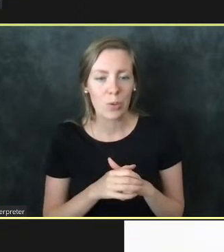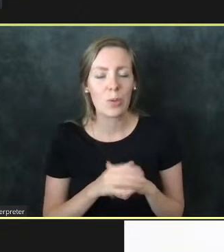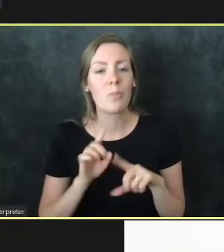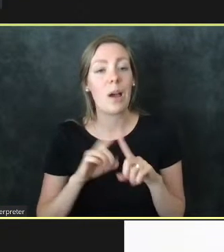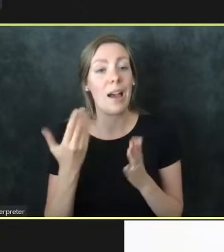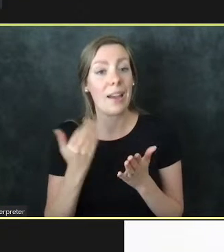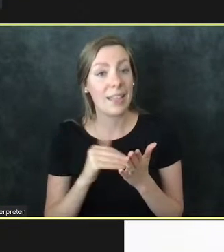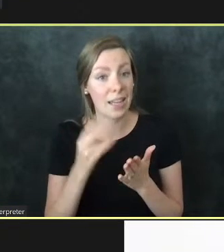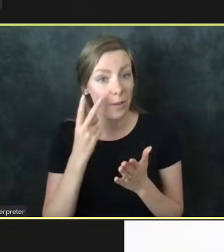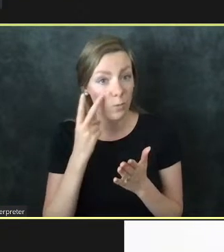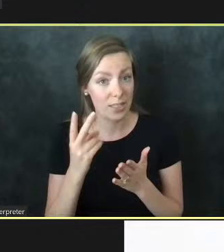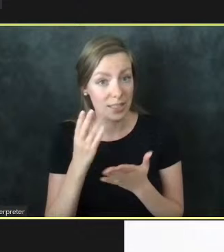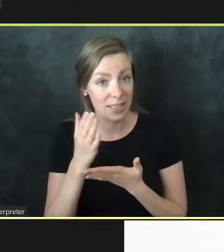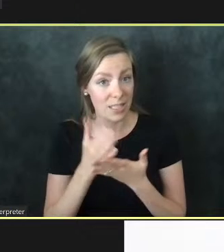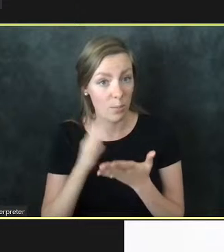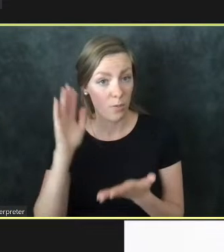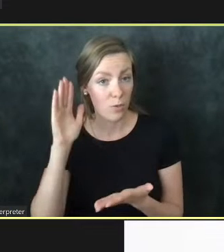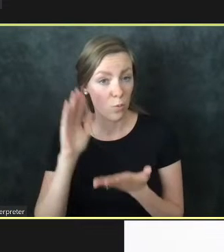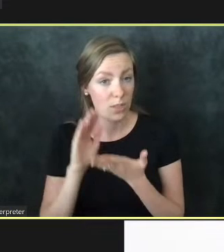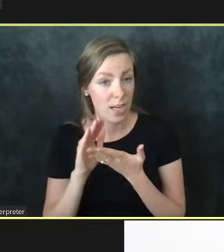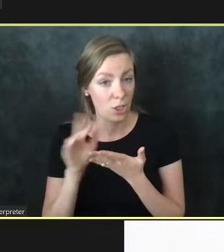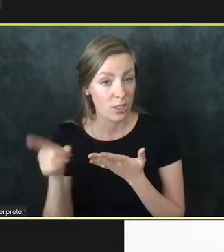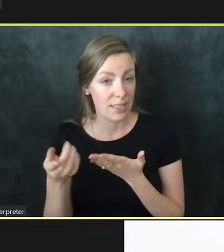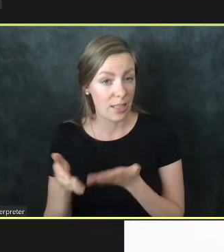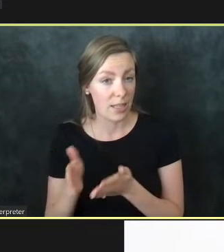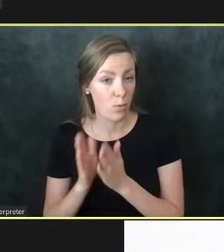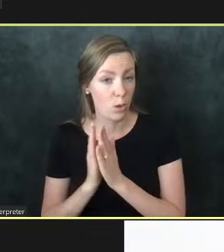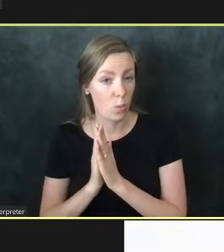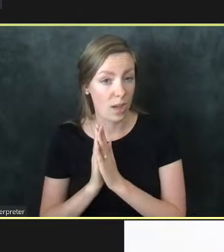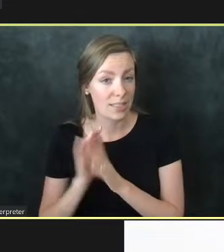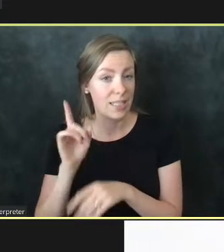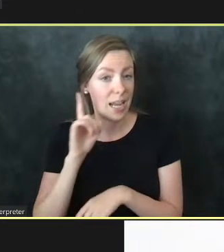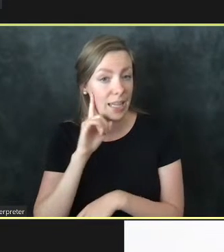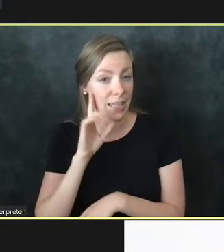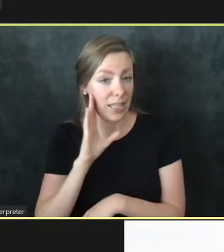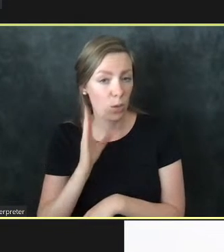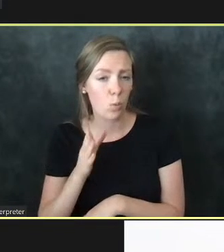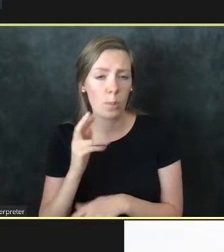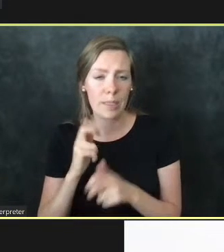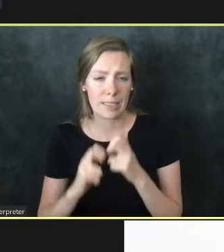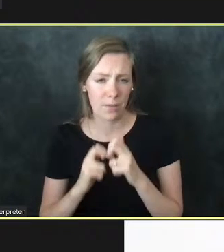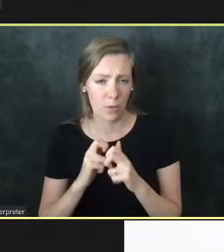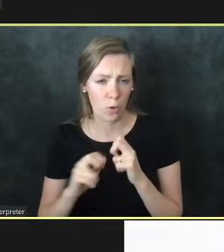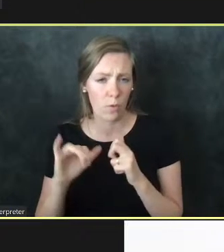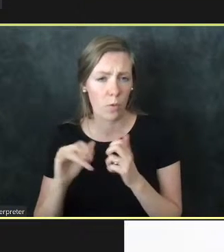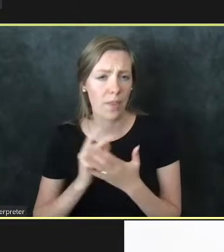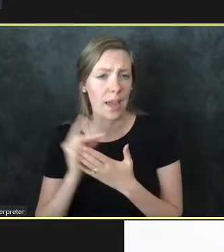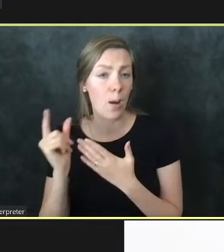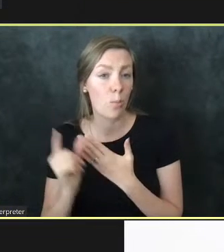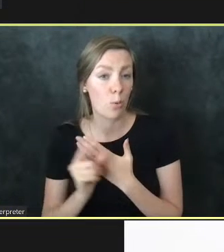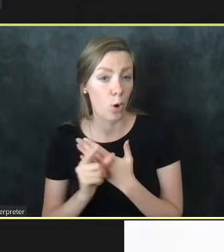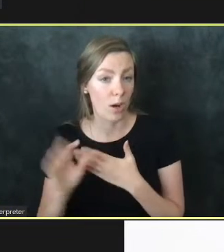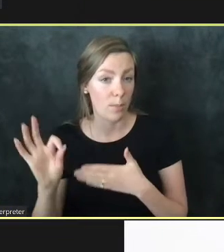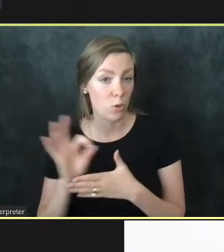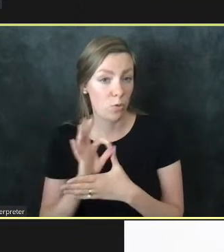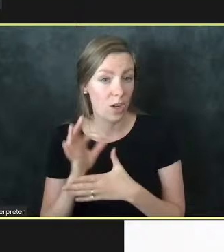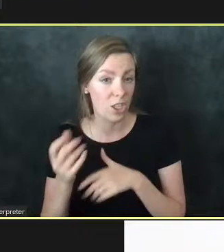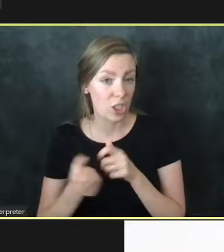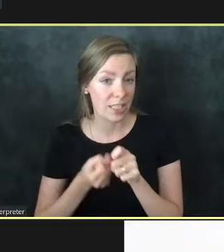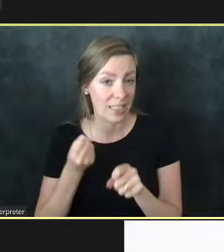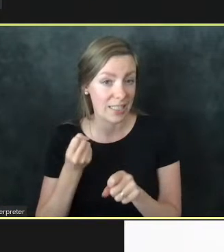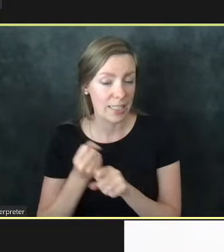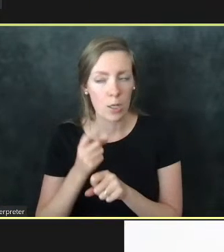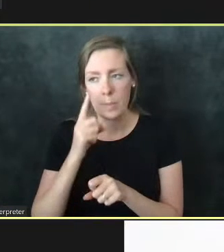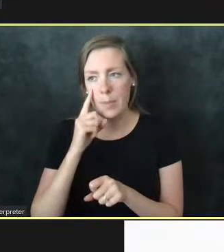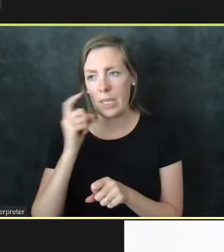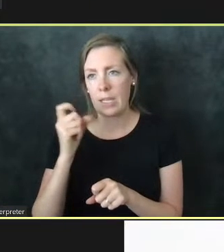we see some of the reductions PG&E's Vamos a requested, tener que ir las reducciones it's very difficult for that program to function va a this ser year. muy There's just not para going to be el